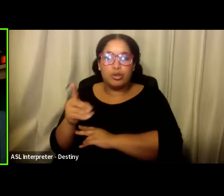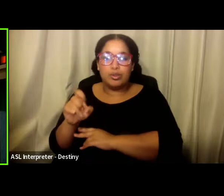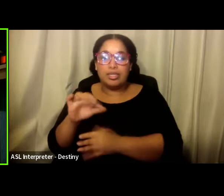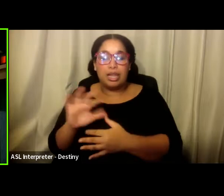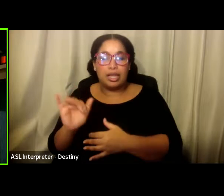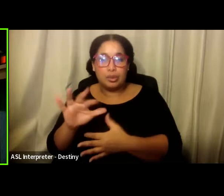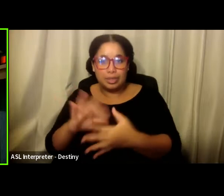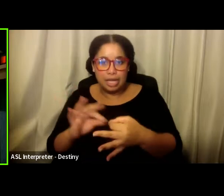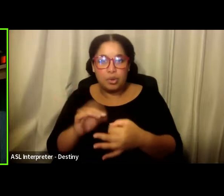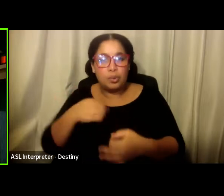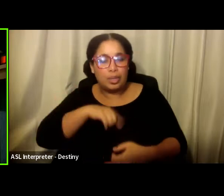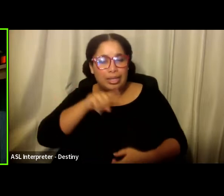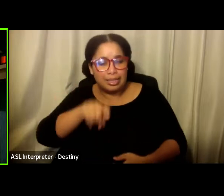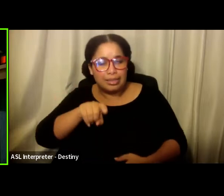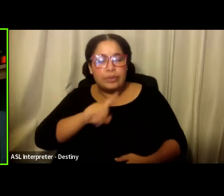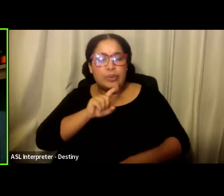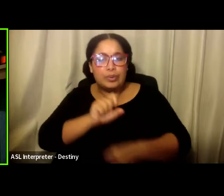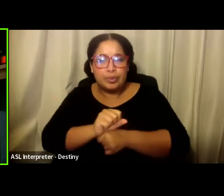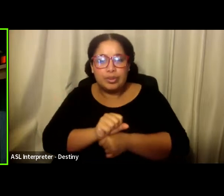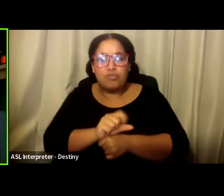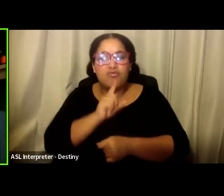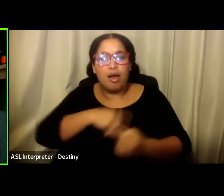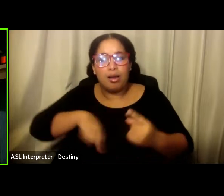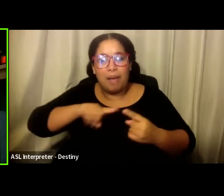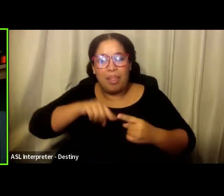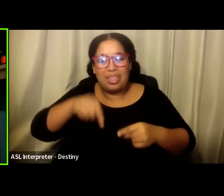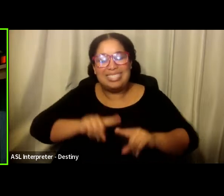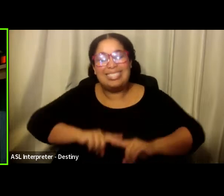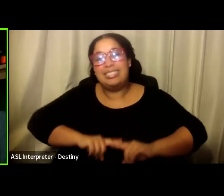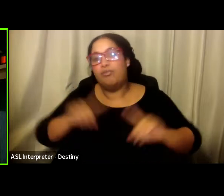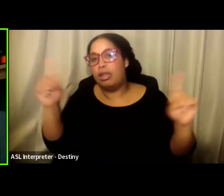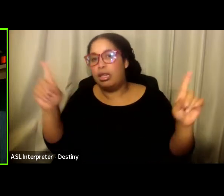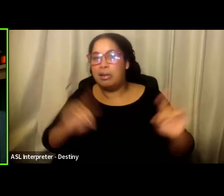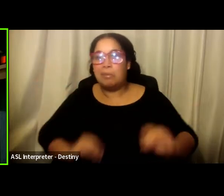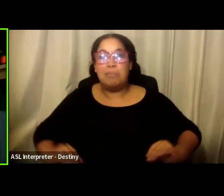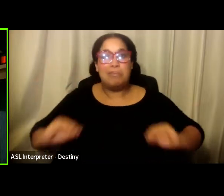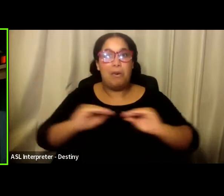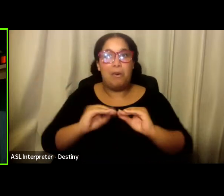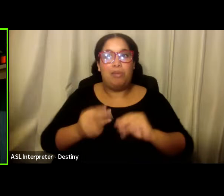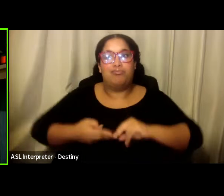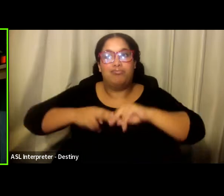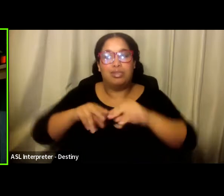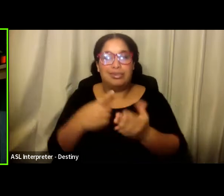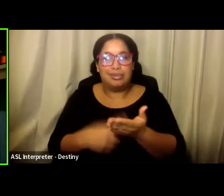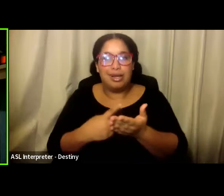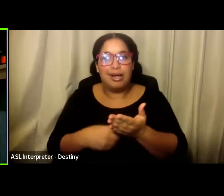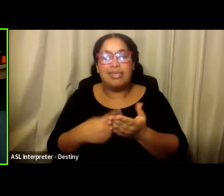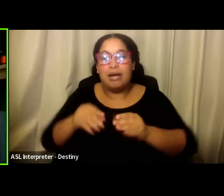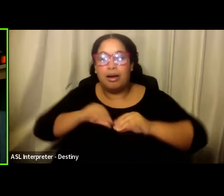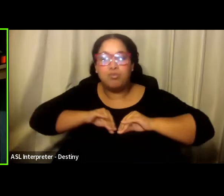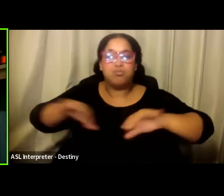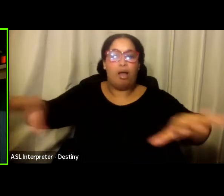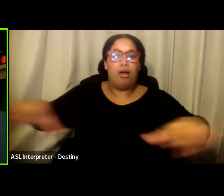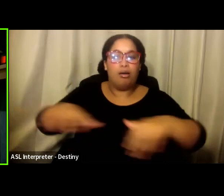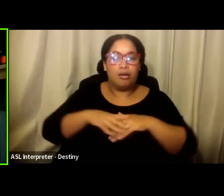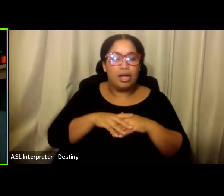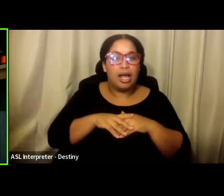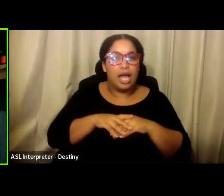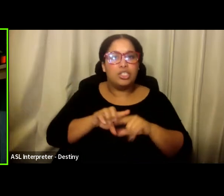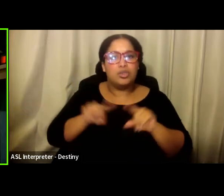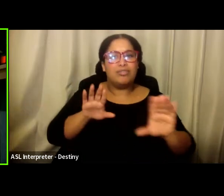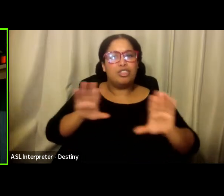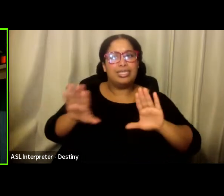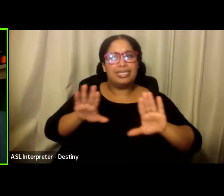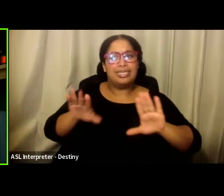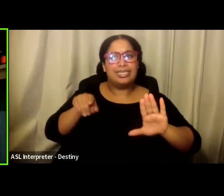to really, you know, talk about it differently, talk about it more, put it more out there and distinguish it.